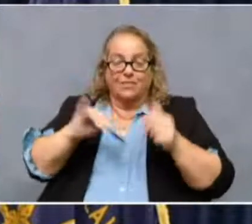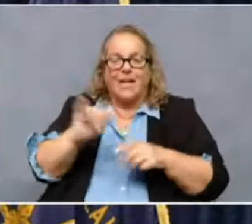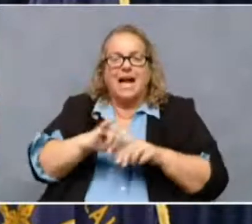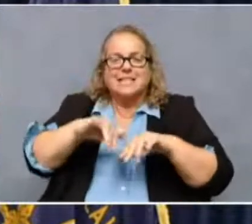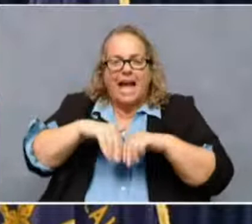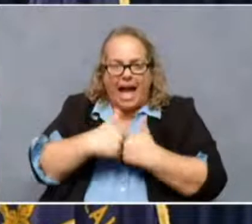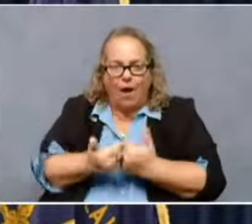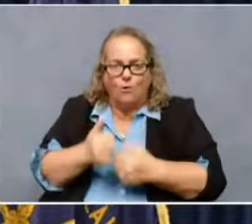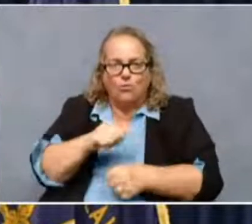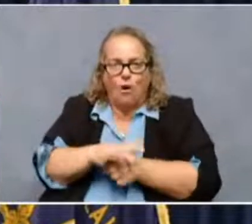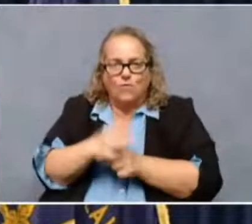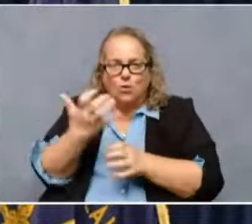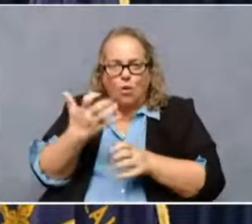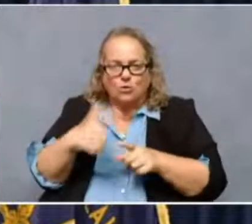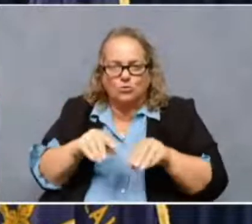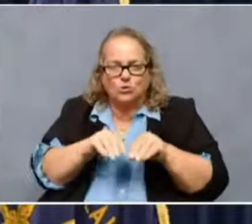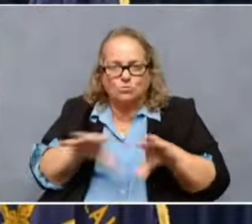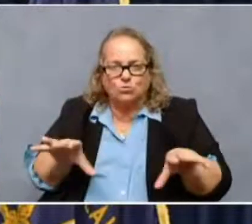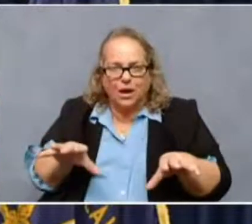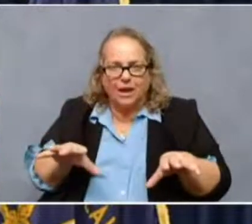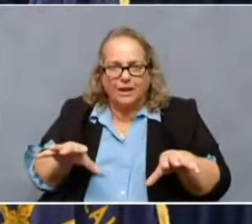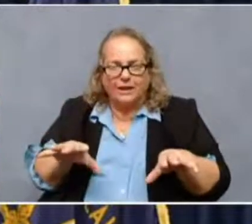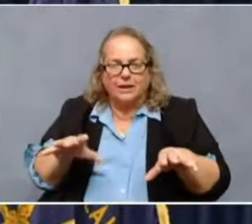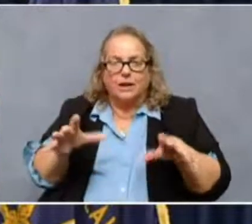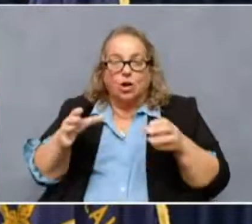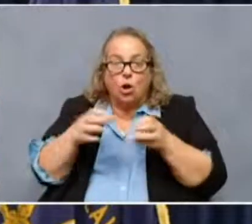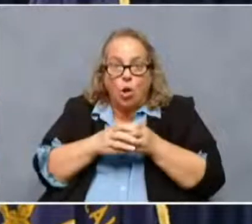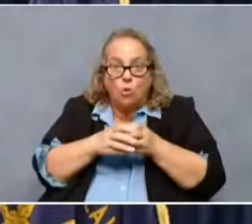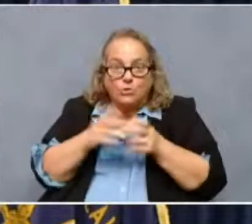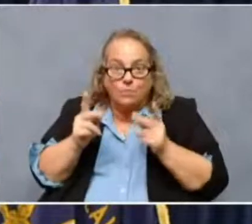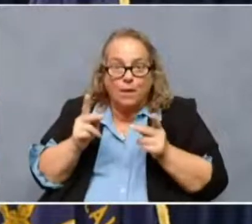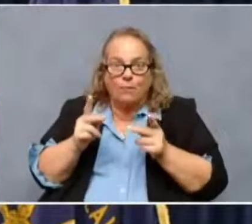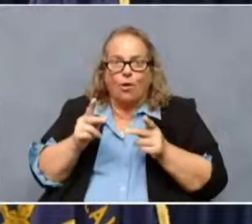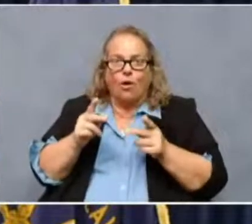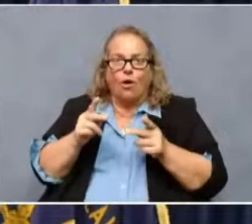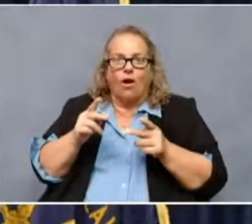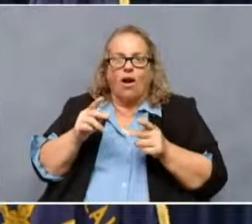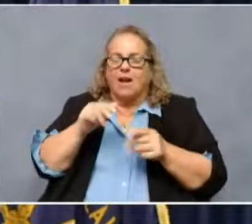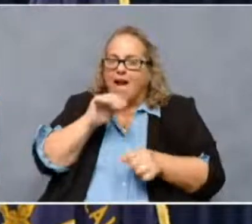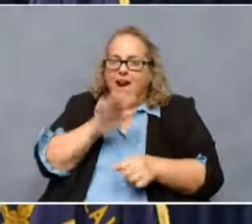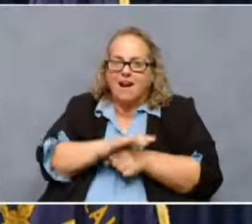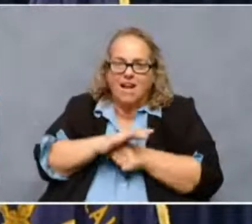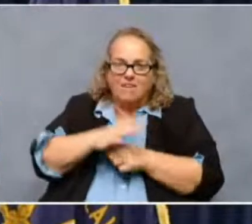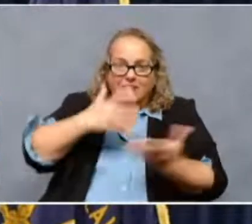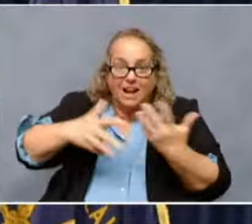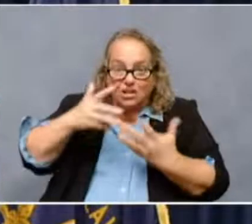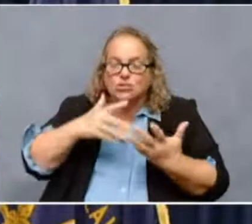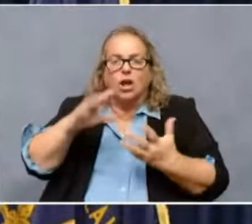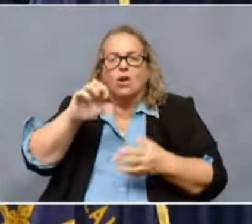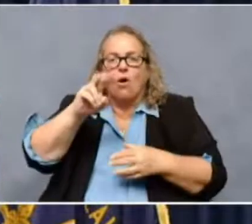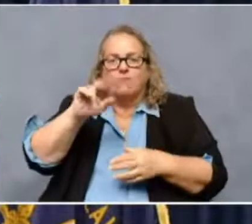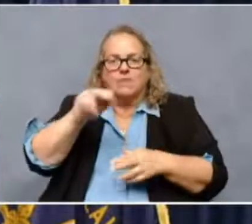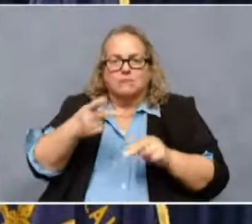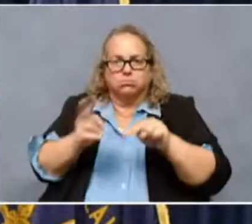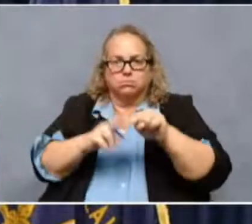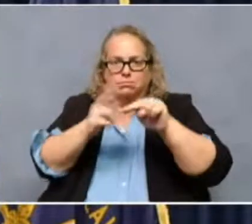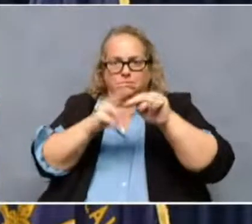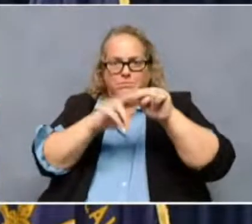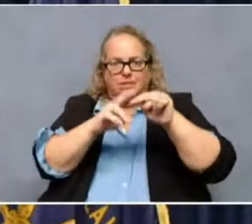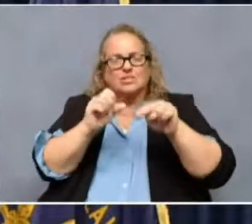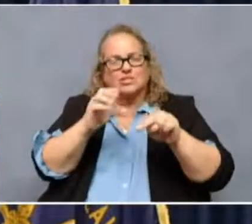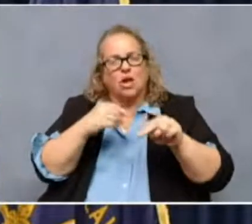want our kids to be in school. We want to keep them in school. This is a way to get back to the most normal environment